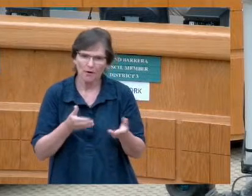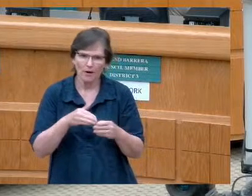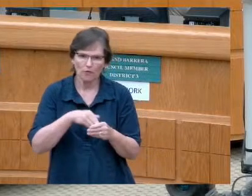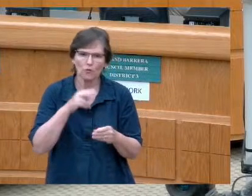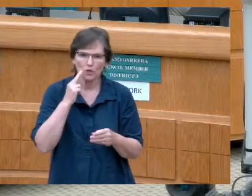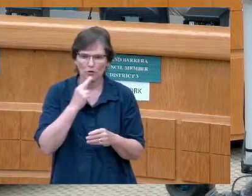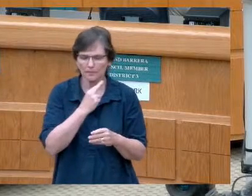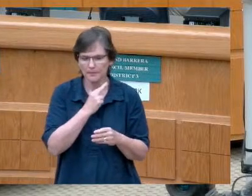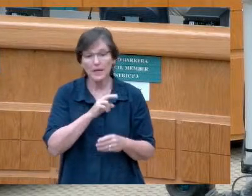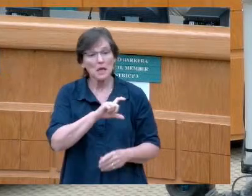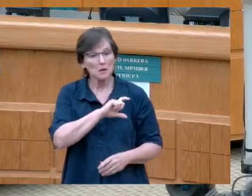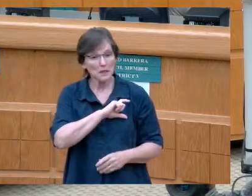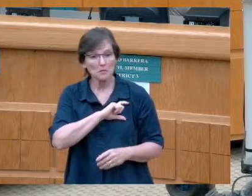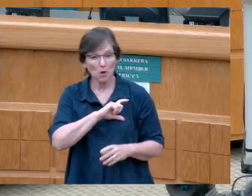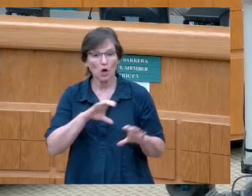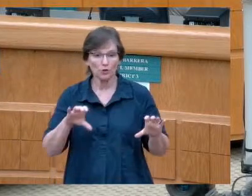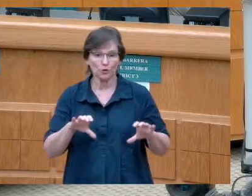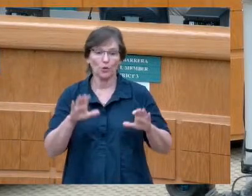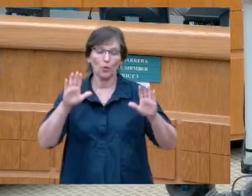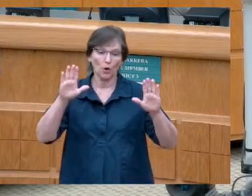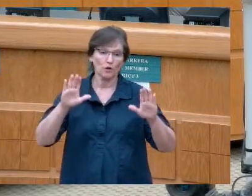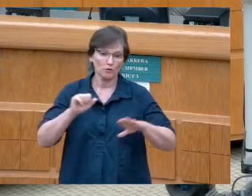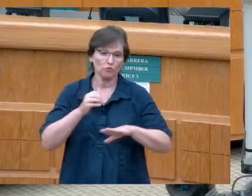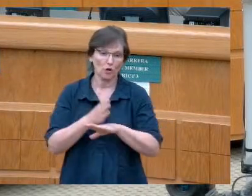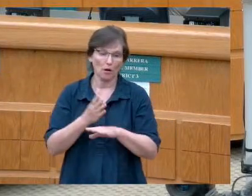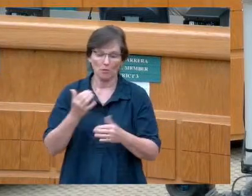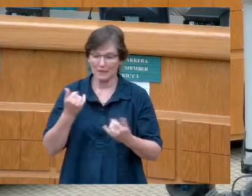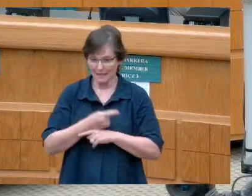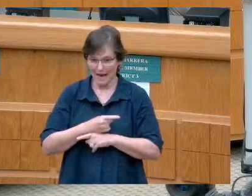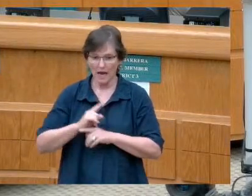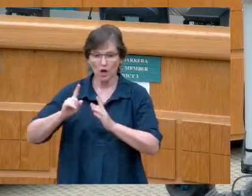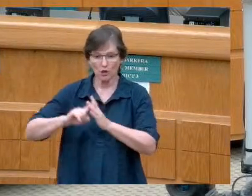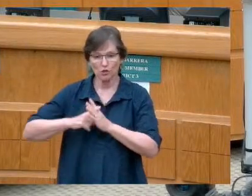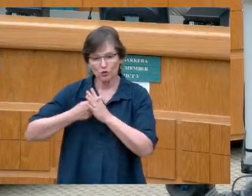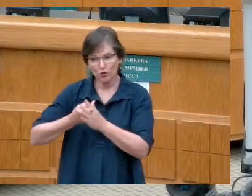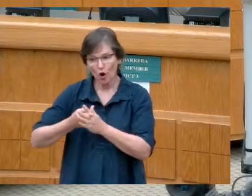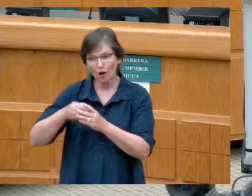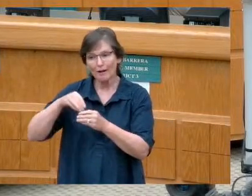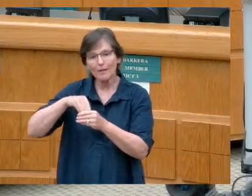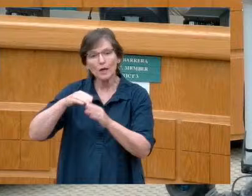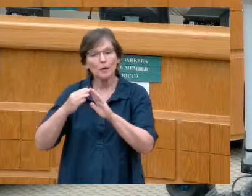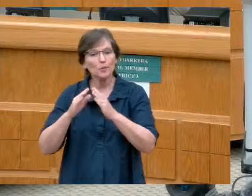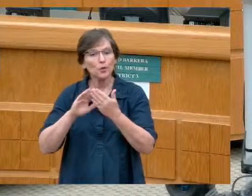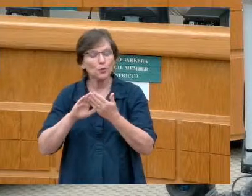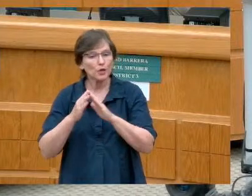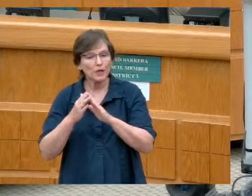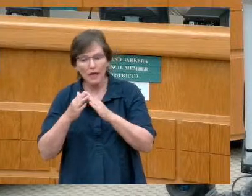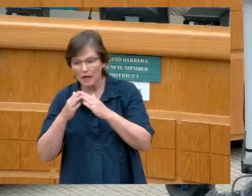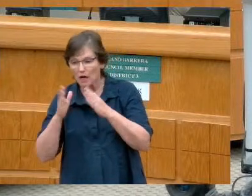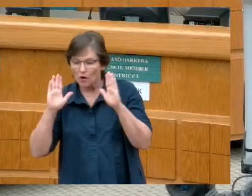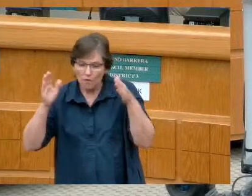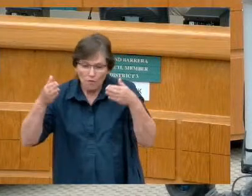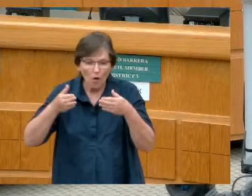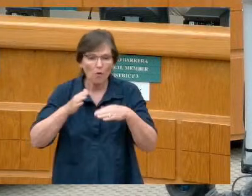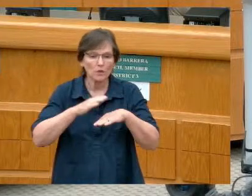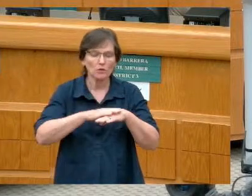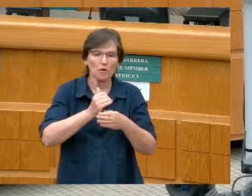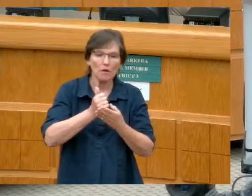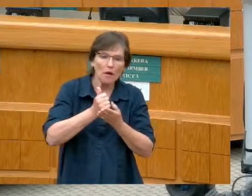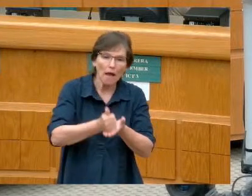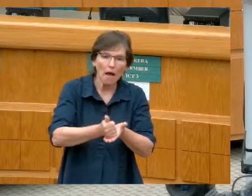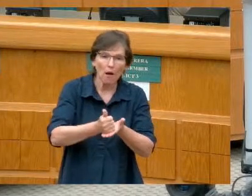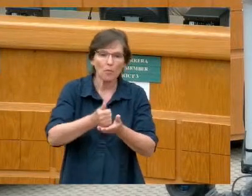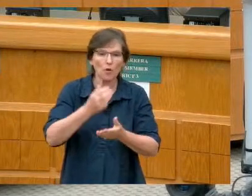department does a great job at already today, work in a community-oriented fashion to help some of